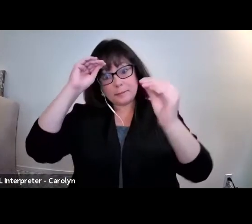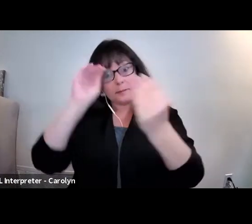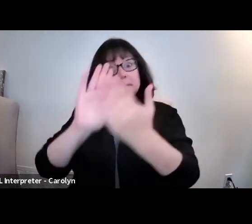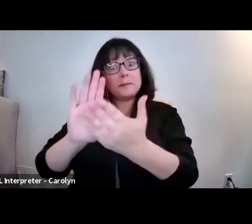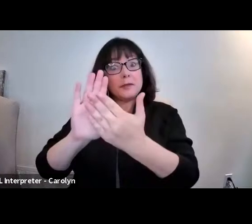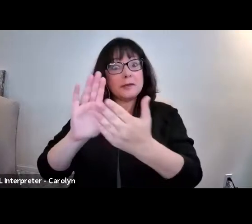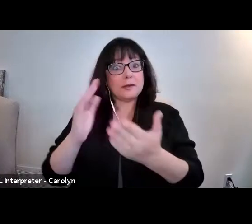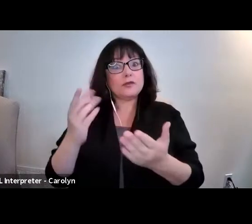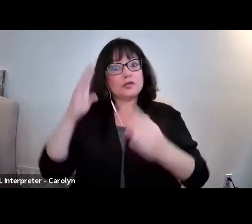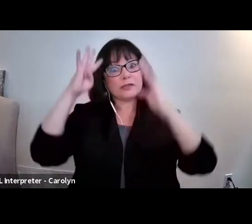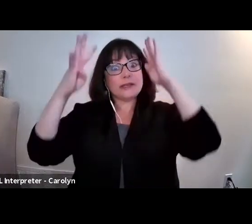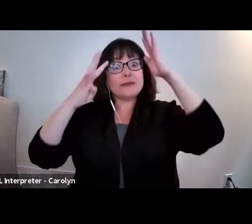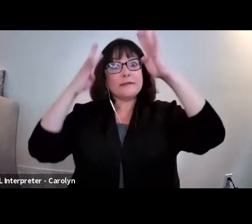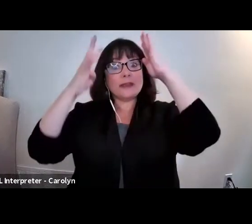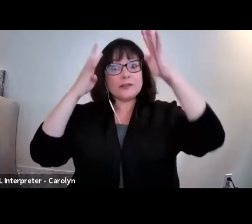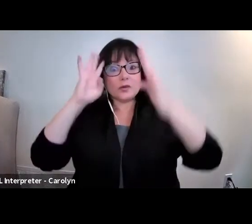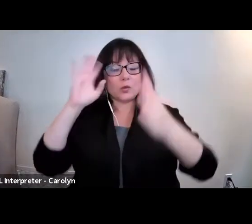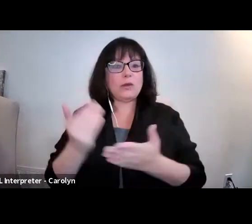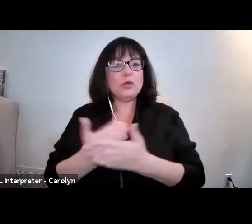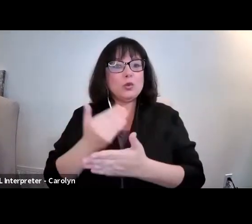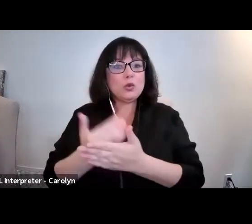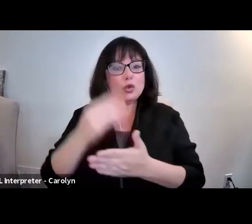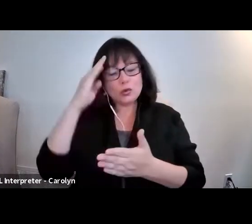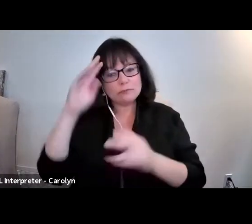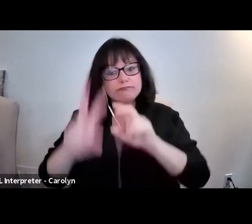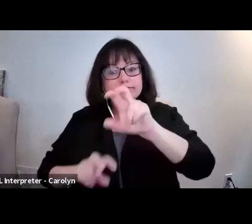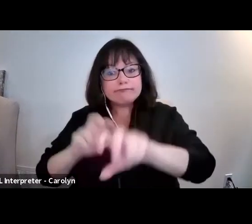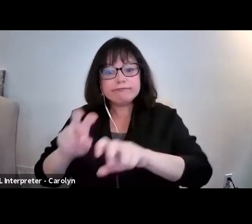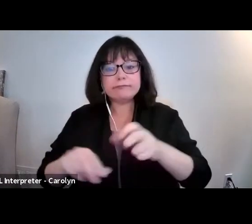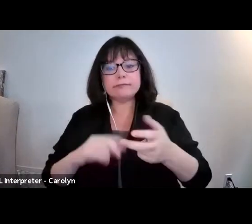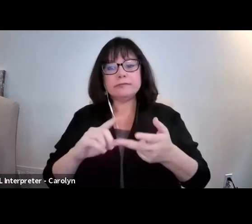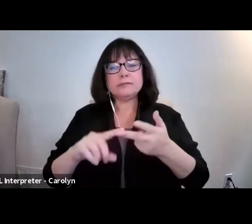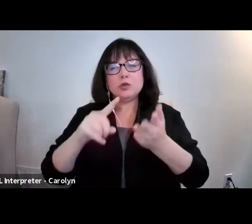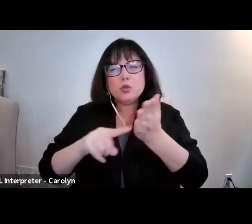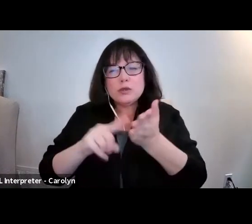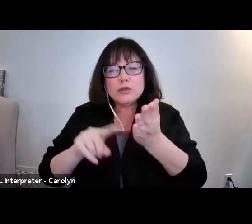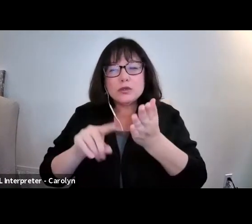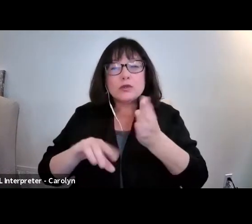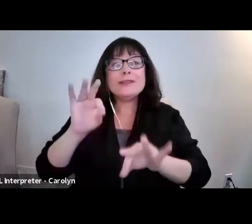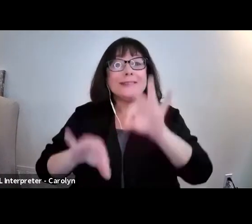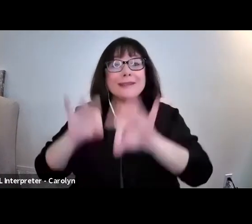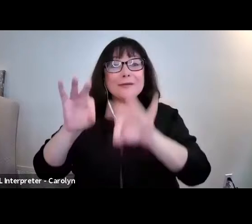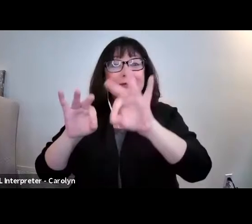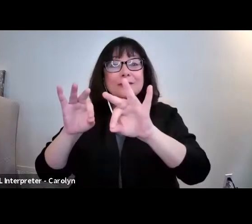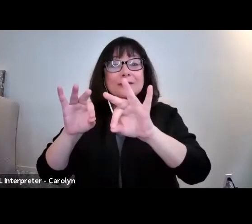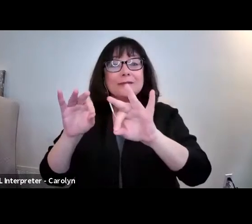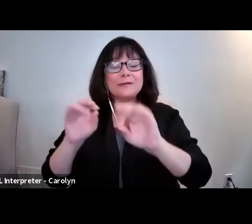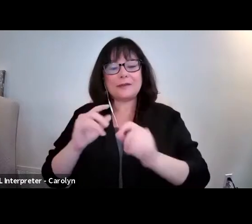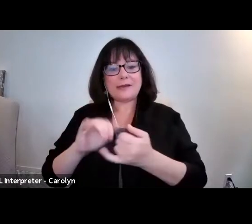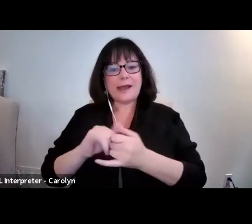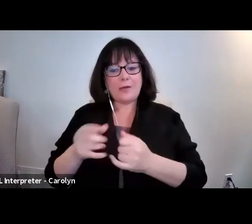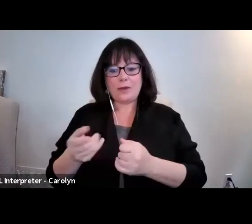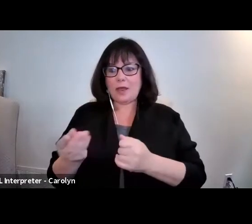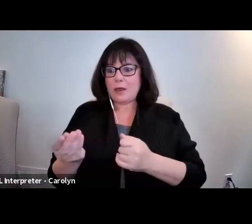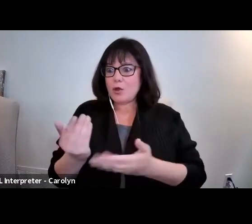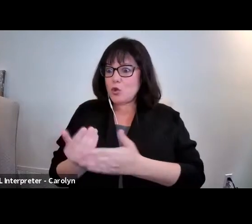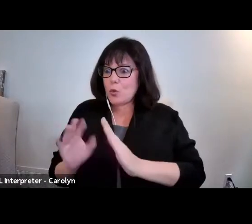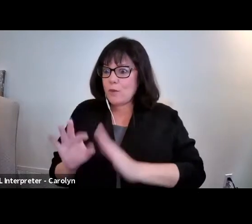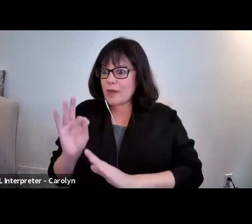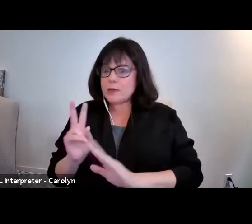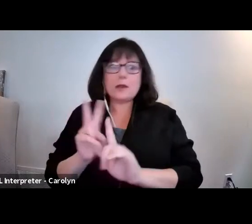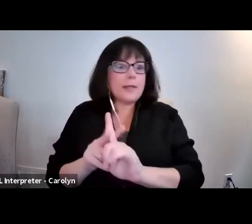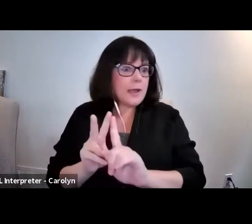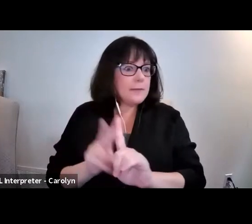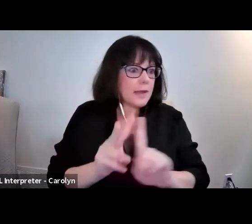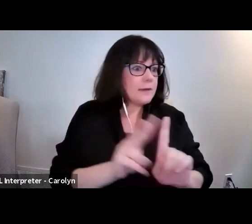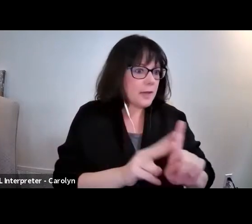now, research discovery and application, while continuing to engage partners from across the sectors in